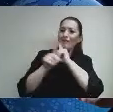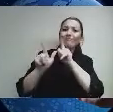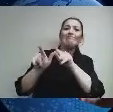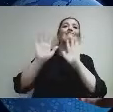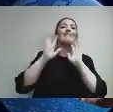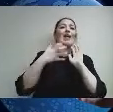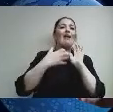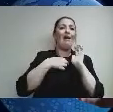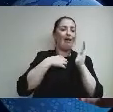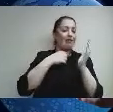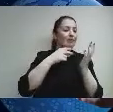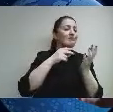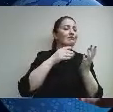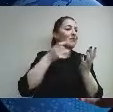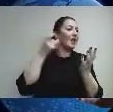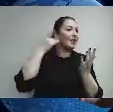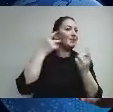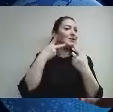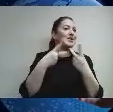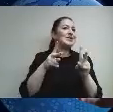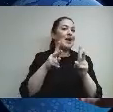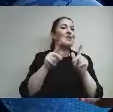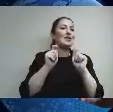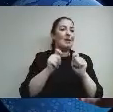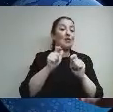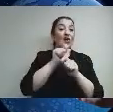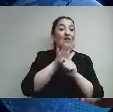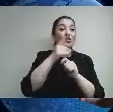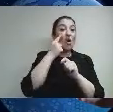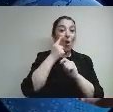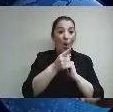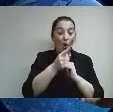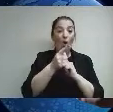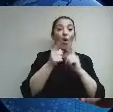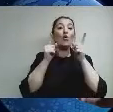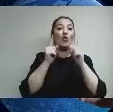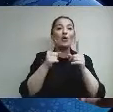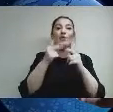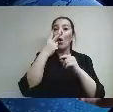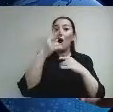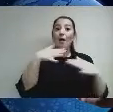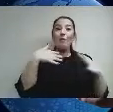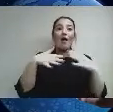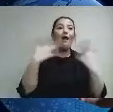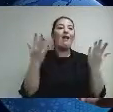we wanted to communicate with visually impaired